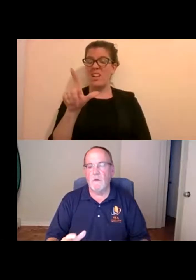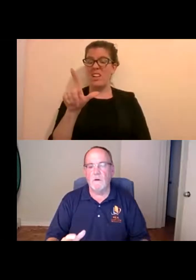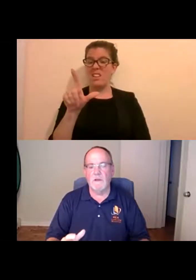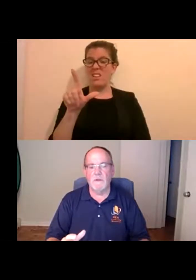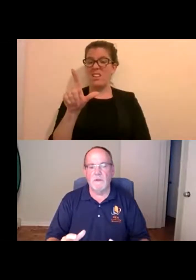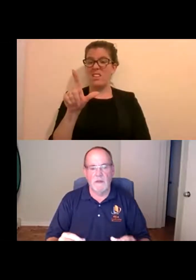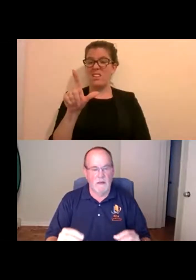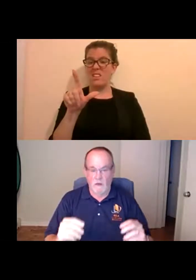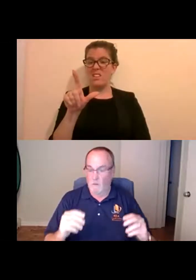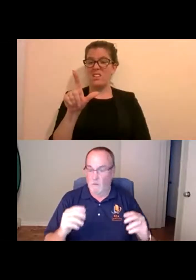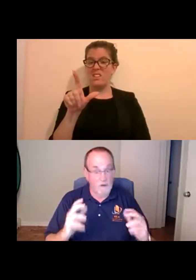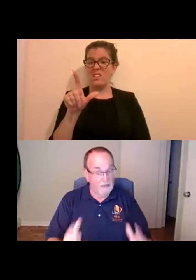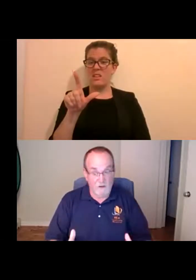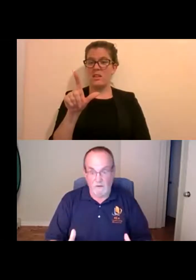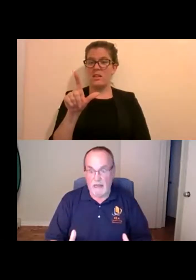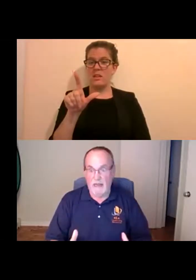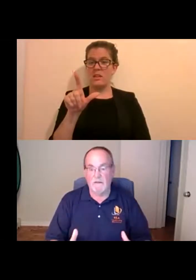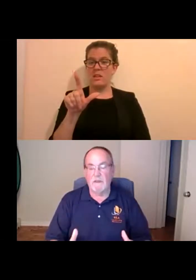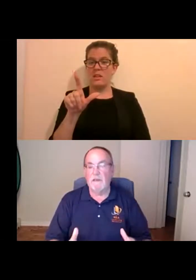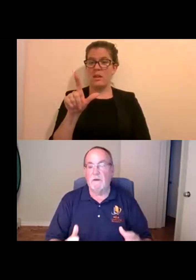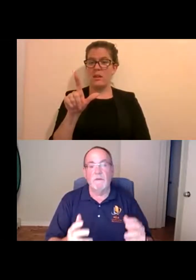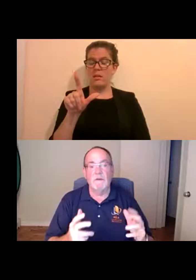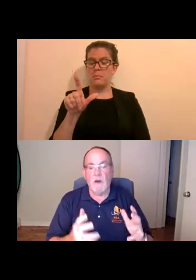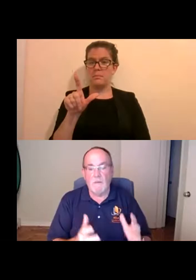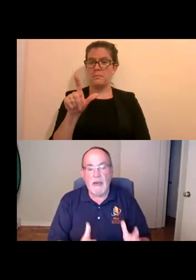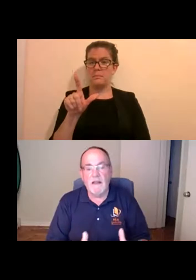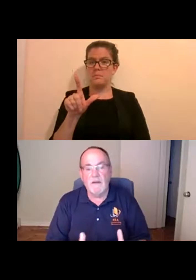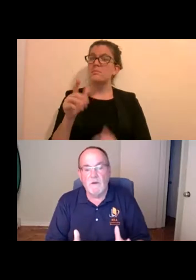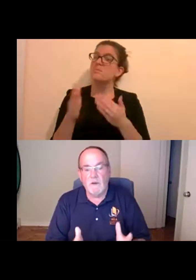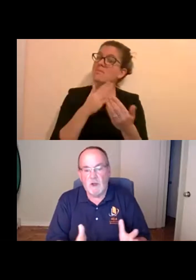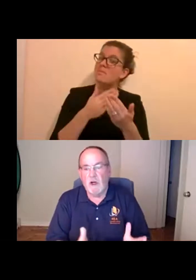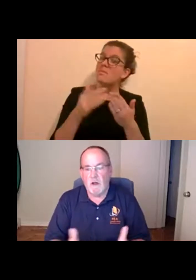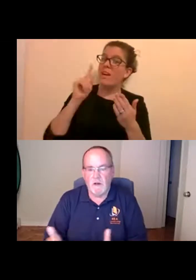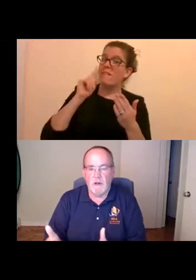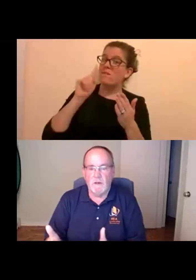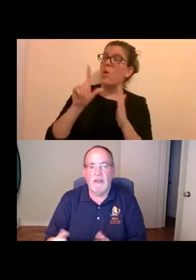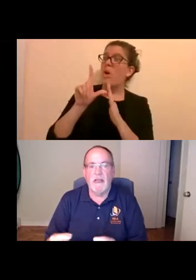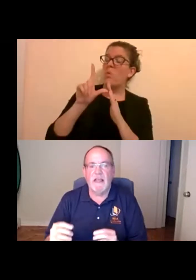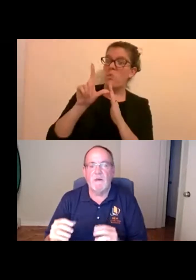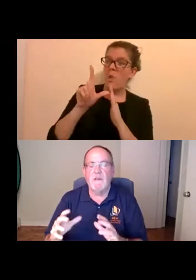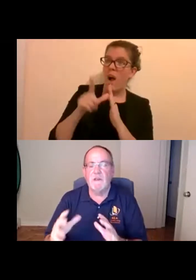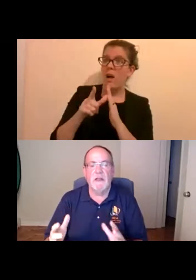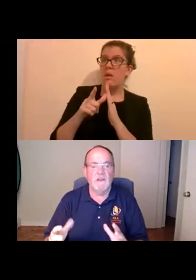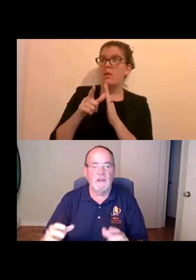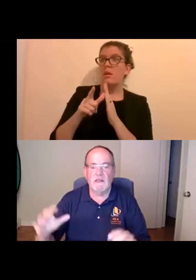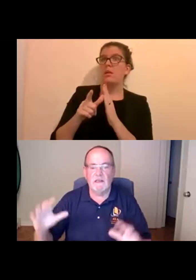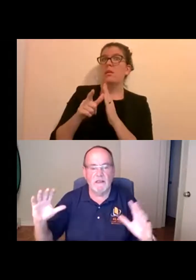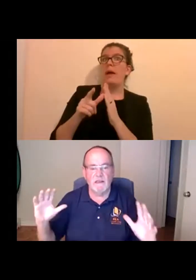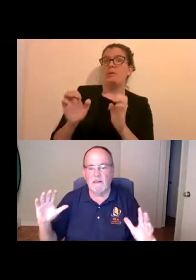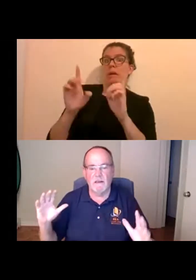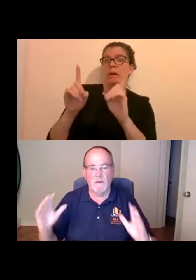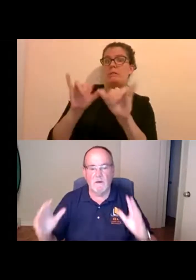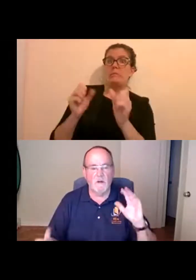of oralism really survived, primarily through the church, because that was the place that